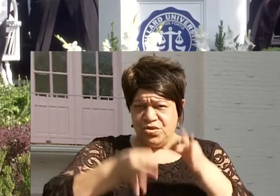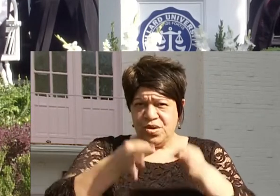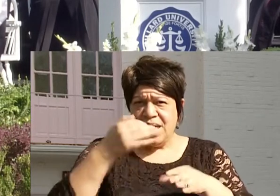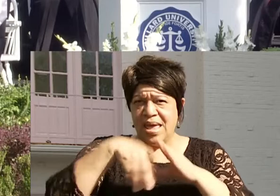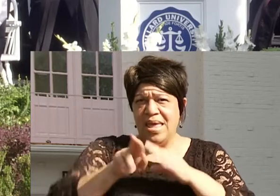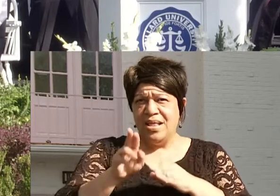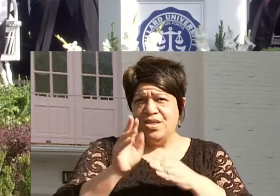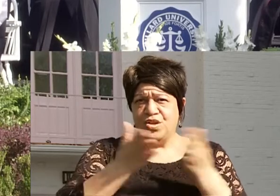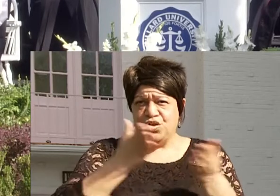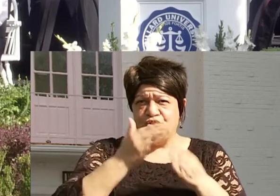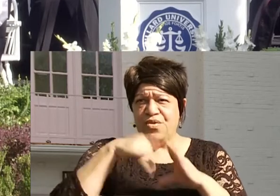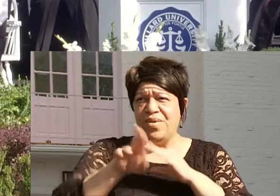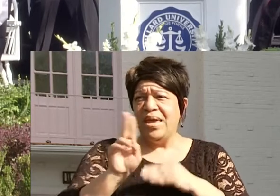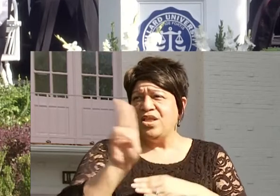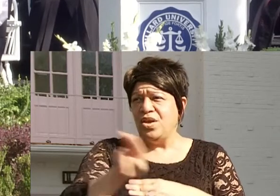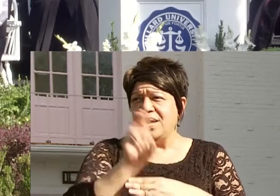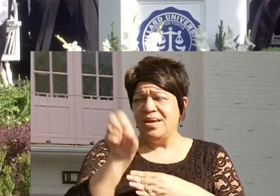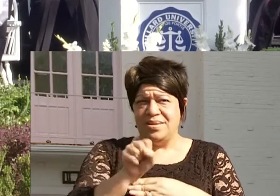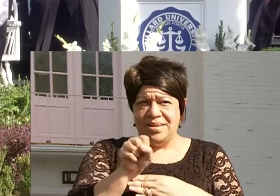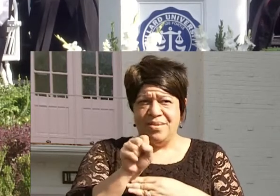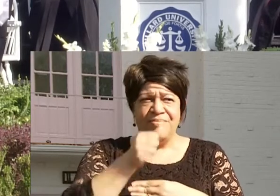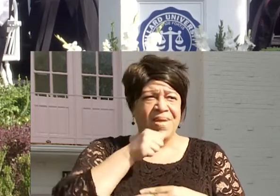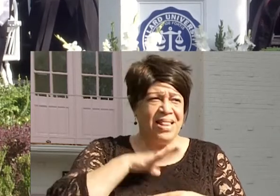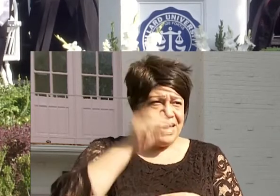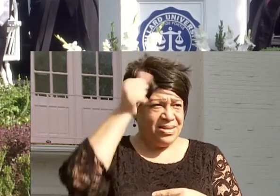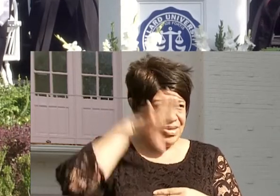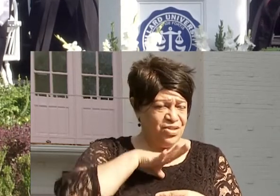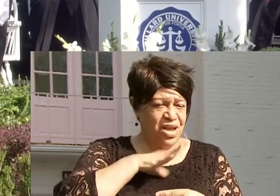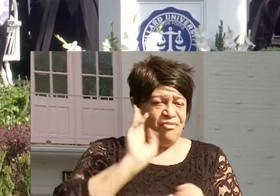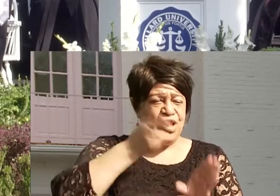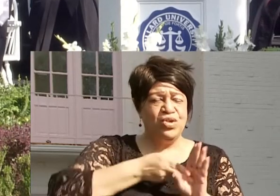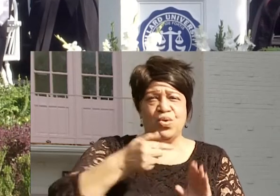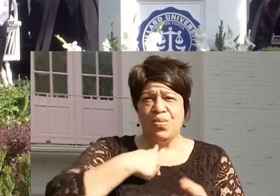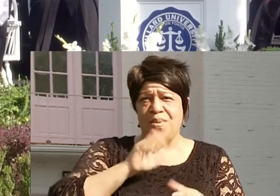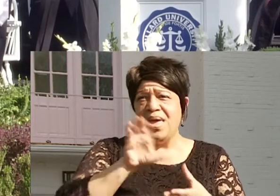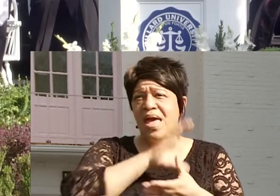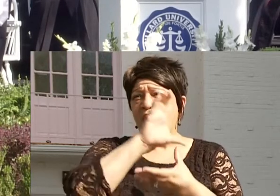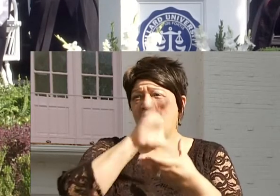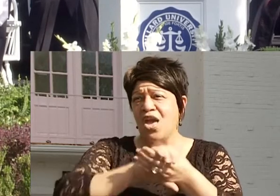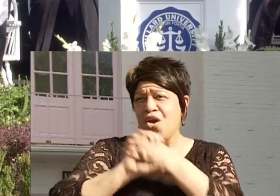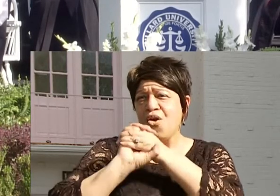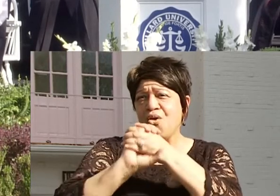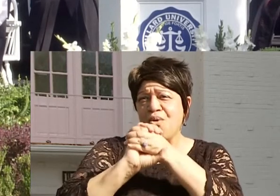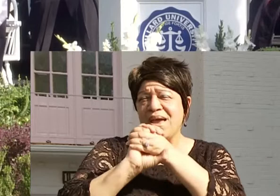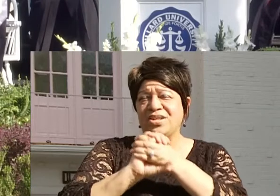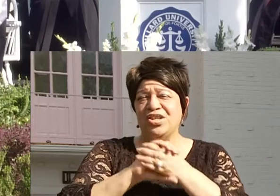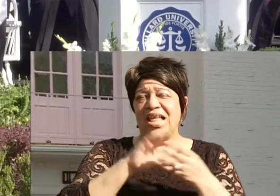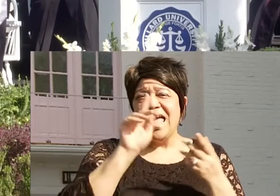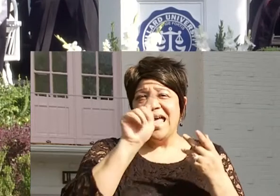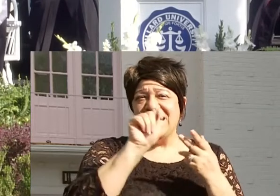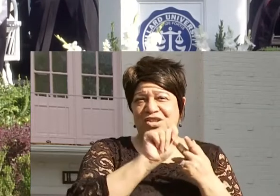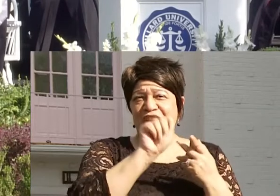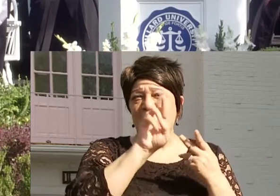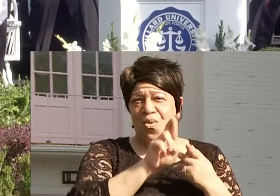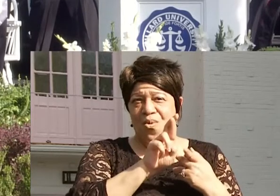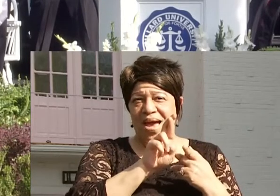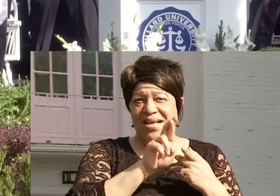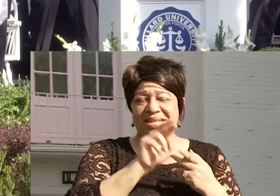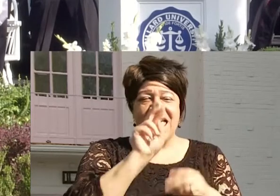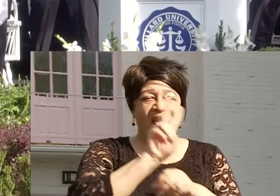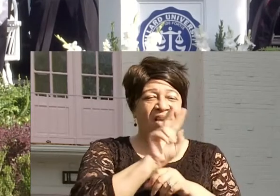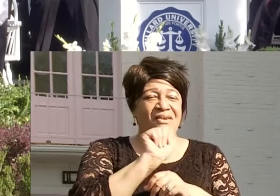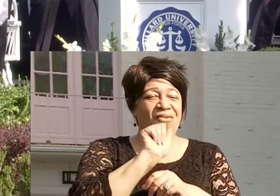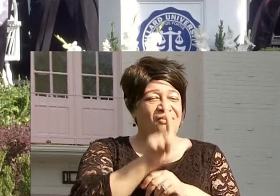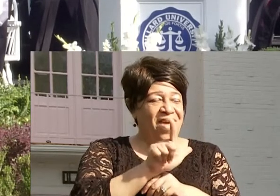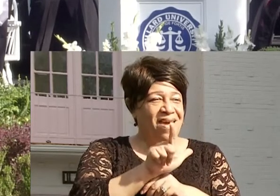States. Ladies and gentlemen, join me in congratulating Traylon Rogers, valedictorian of the